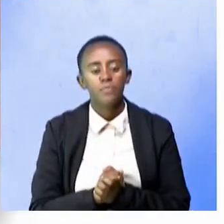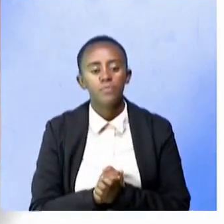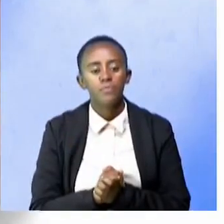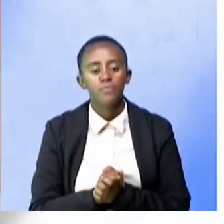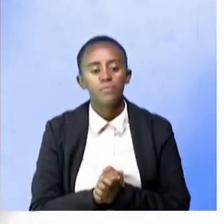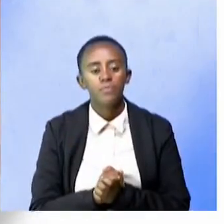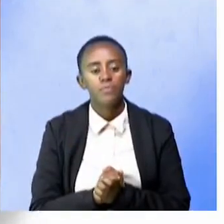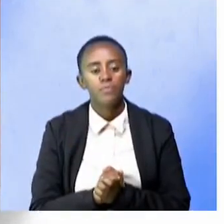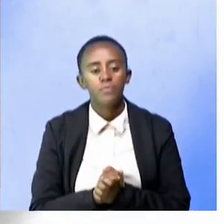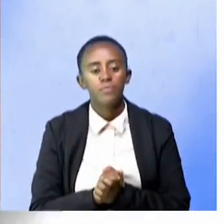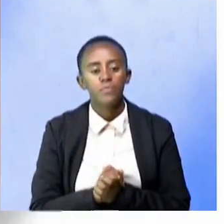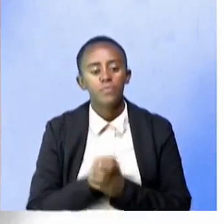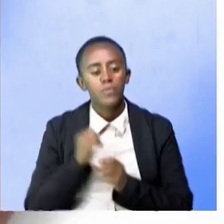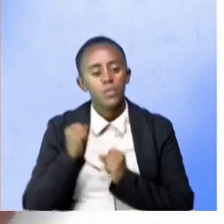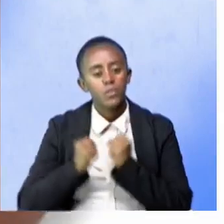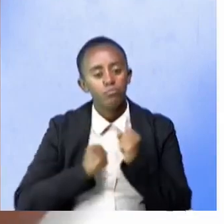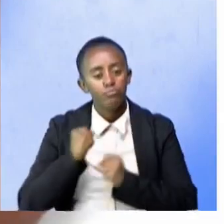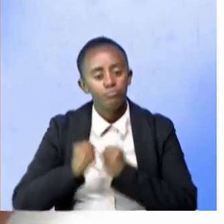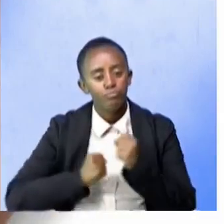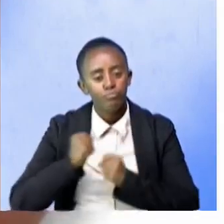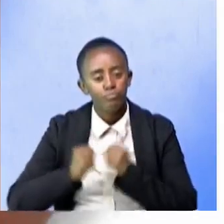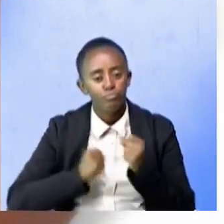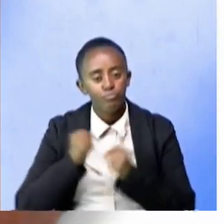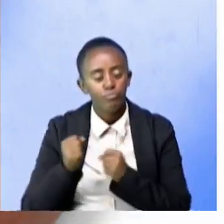to catch